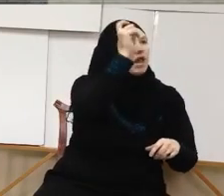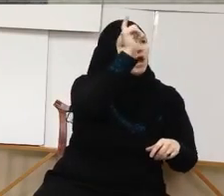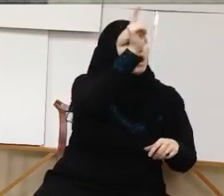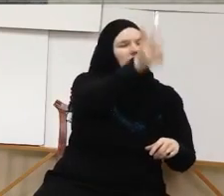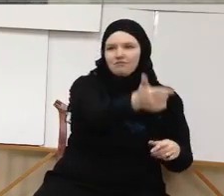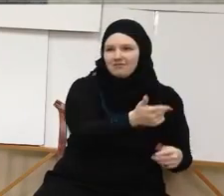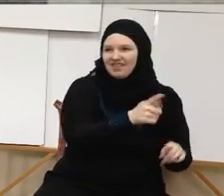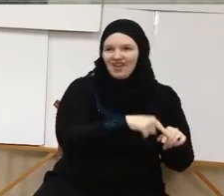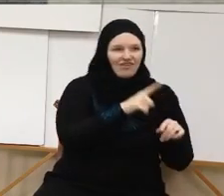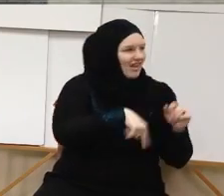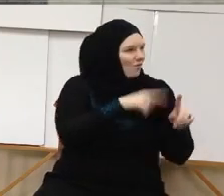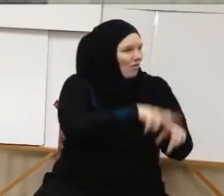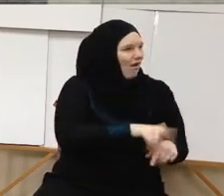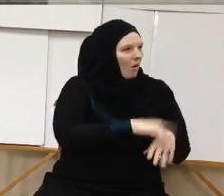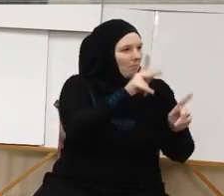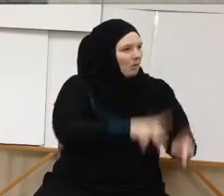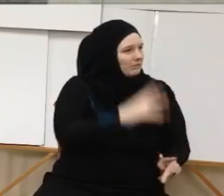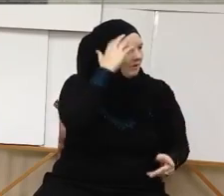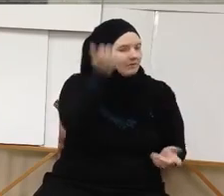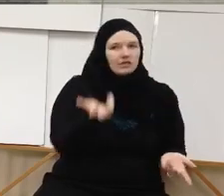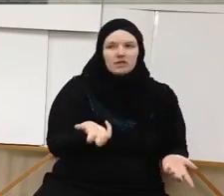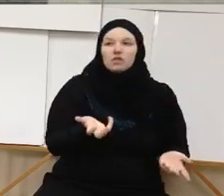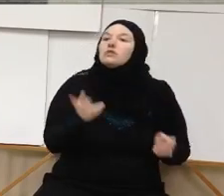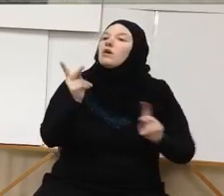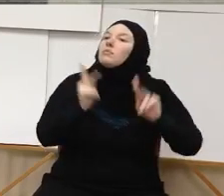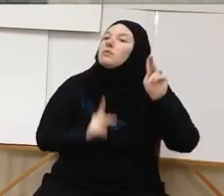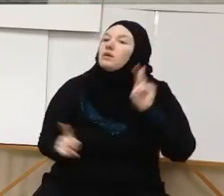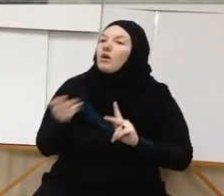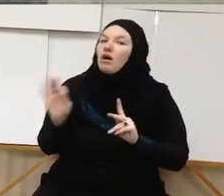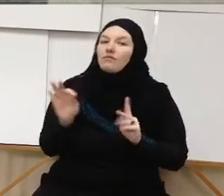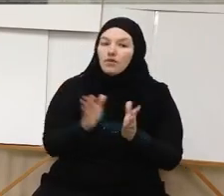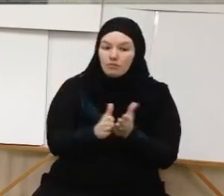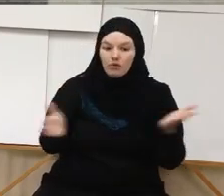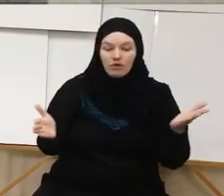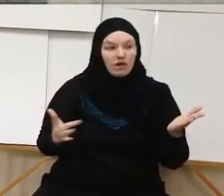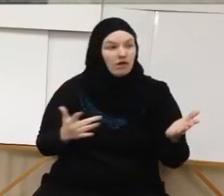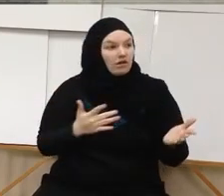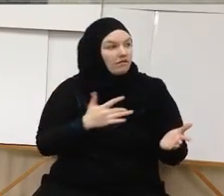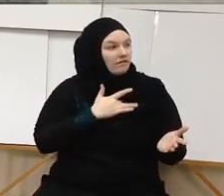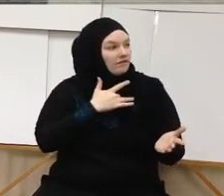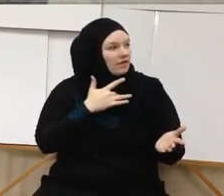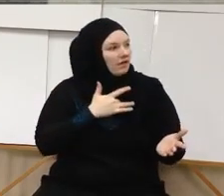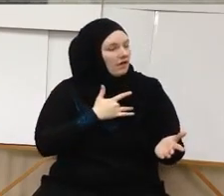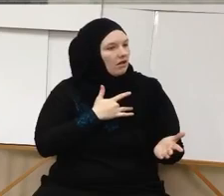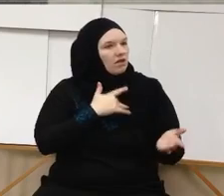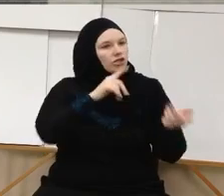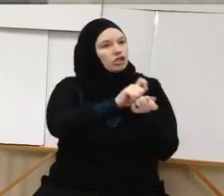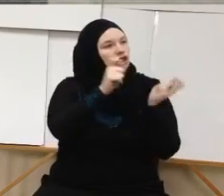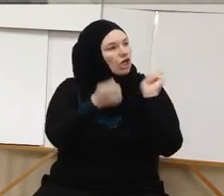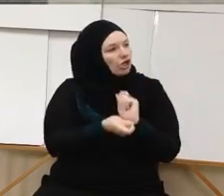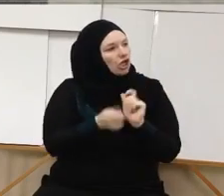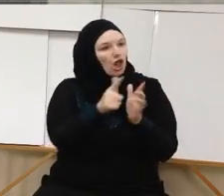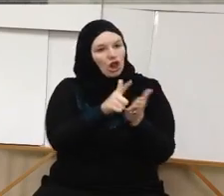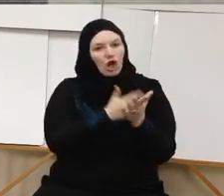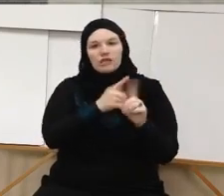careful that if the people of the book find it fit to bring laws different from their